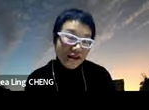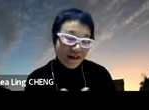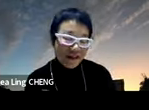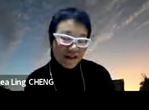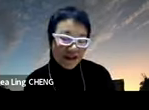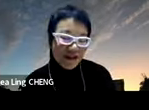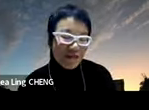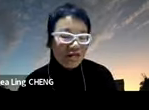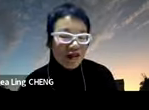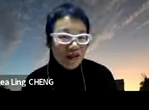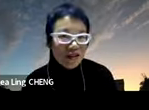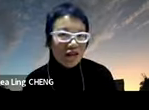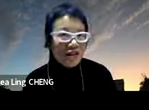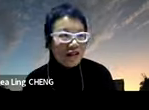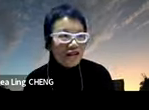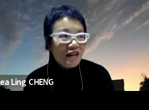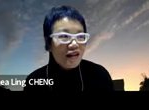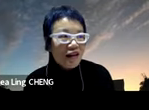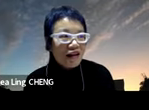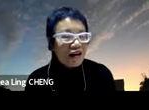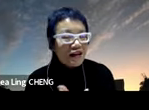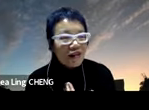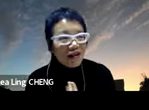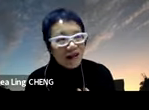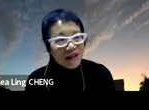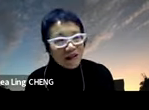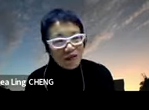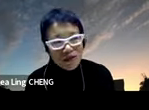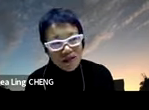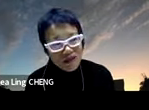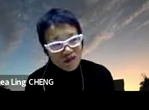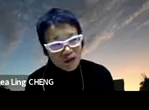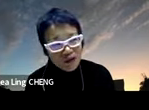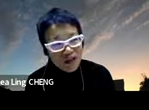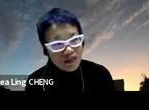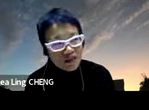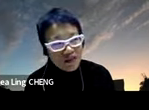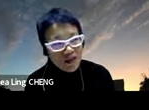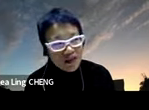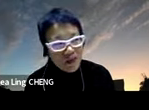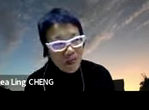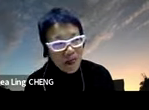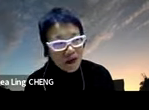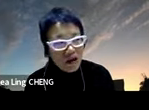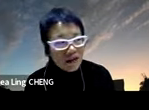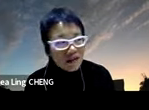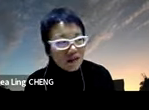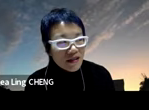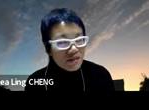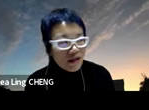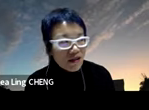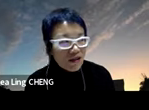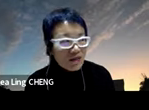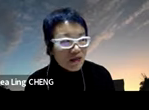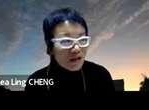definitely there in the background, in the context. I use this photograph a lot